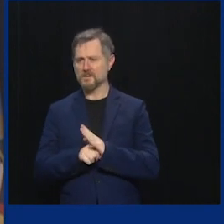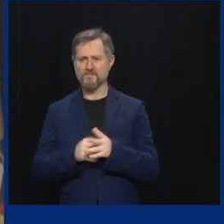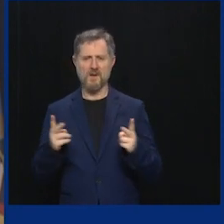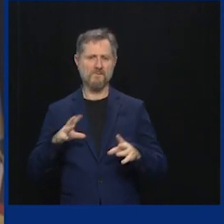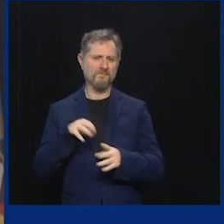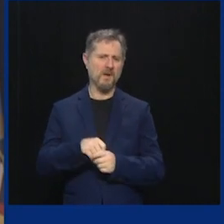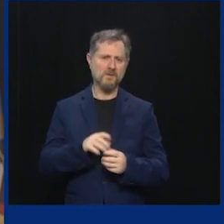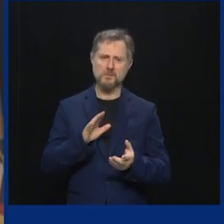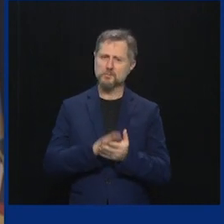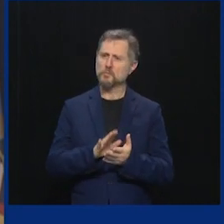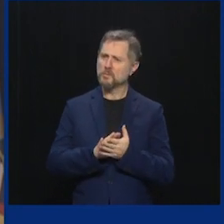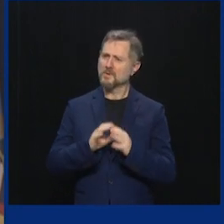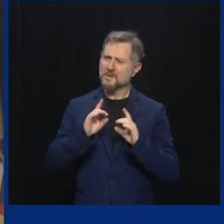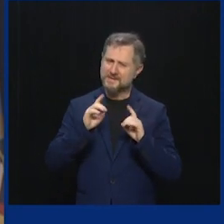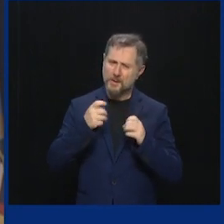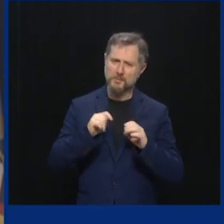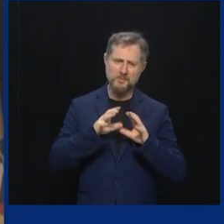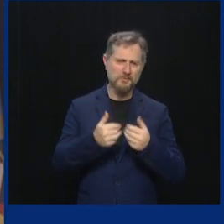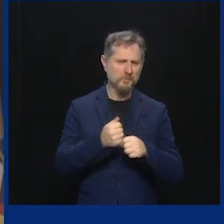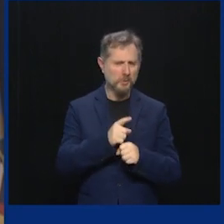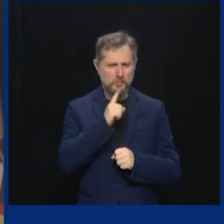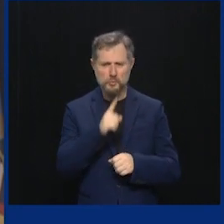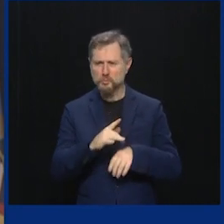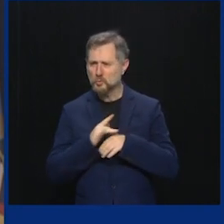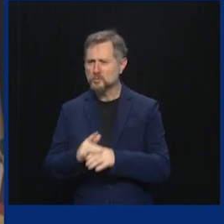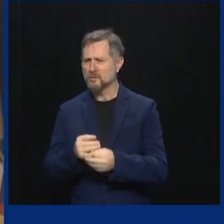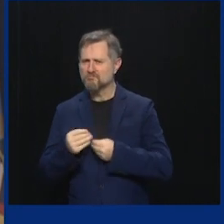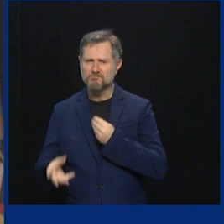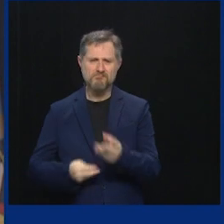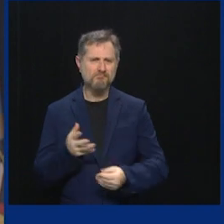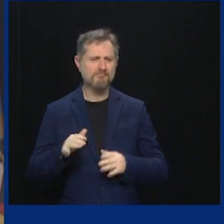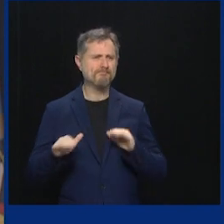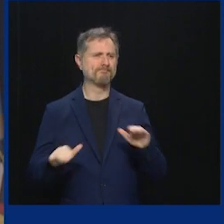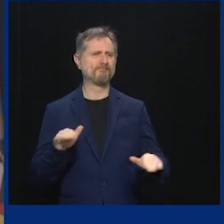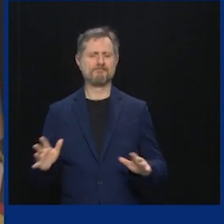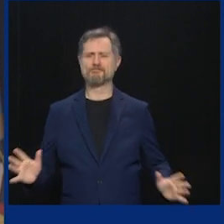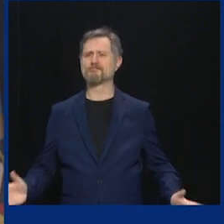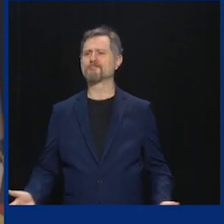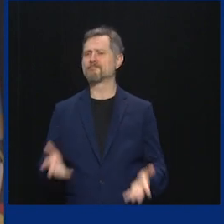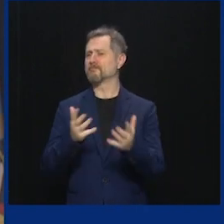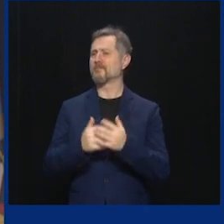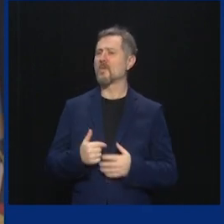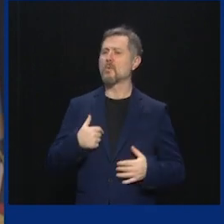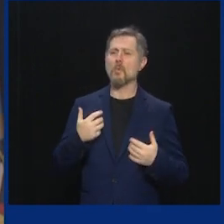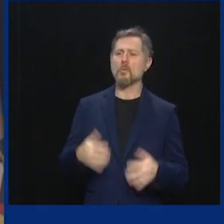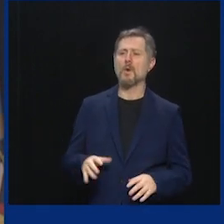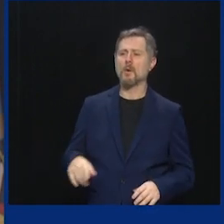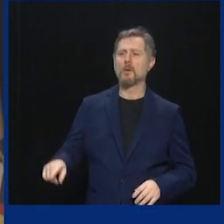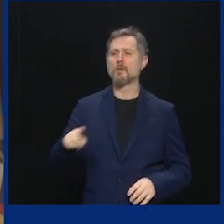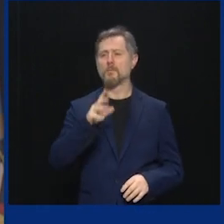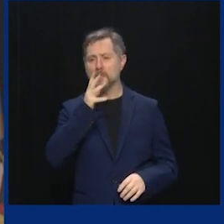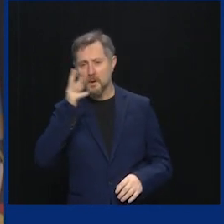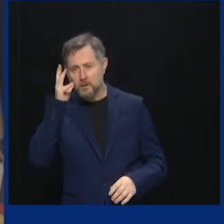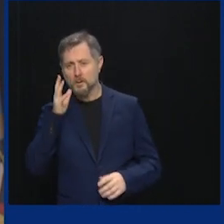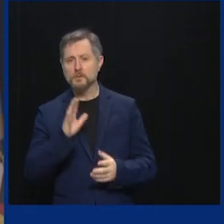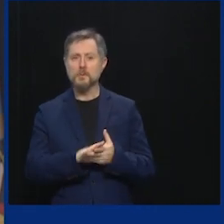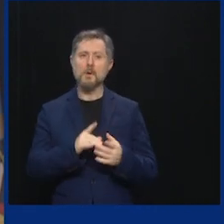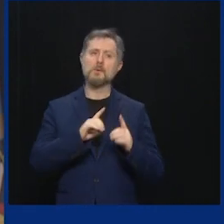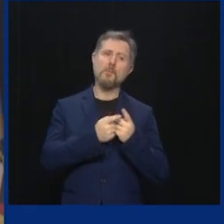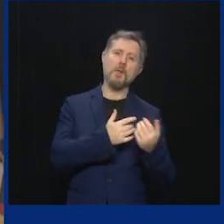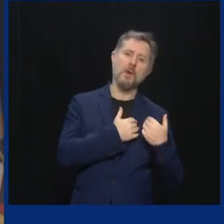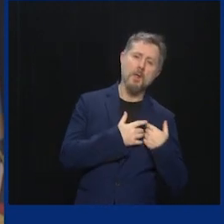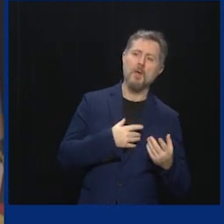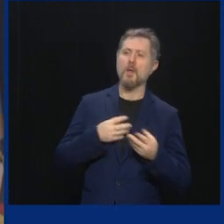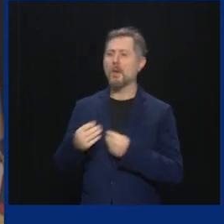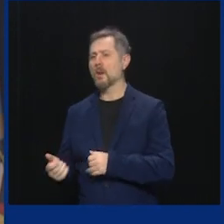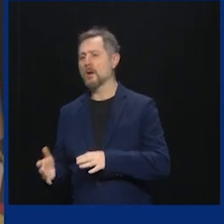make sure that they have all the resources they need, so this can be a viable option and not an expensive one for parents either, and pick up the cost. So those are